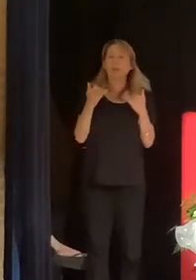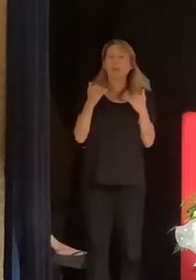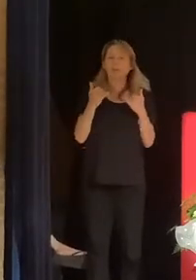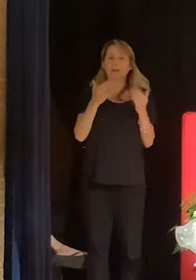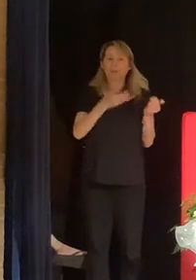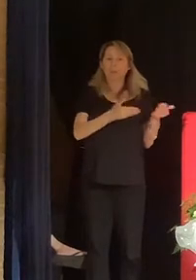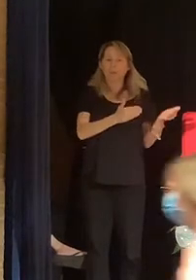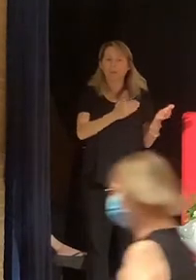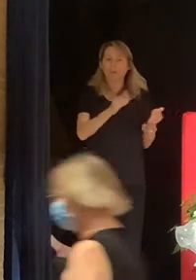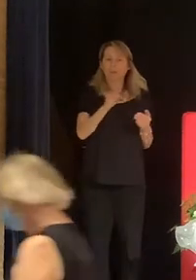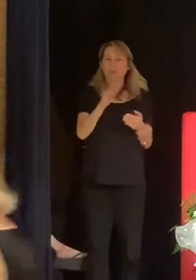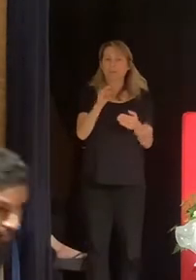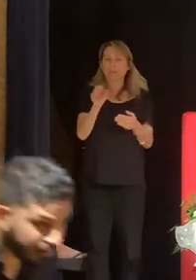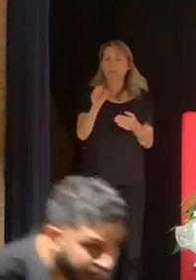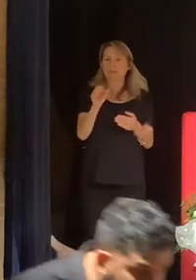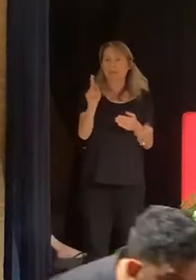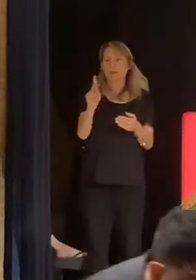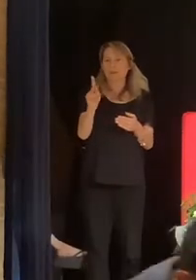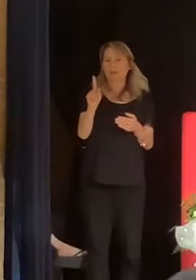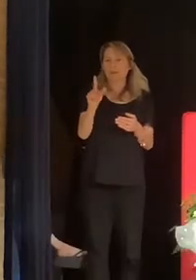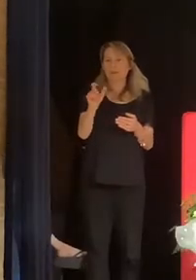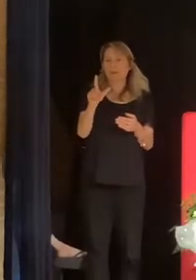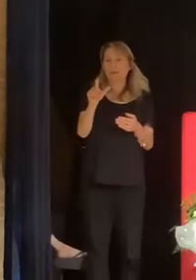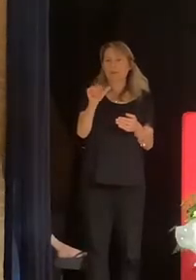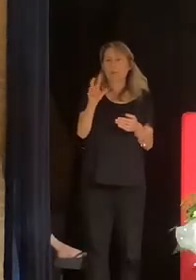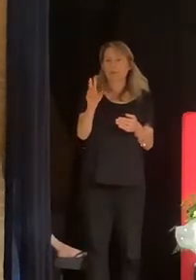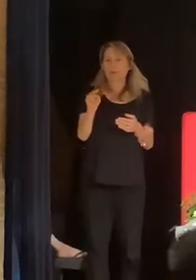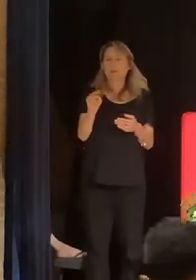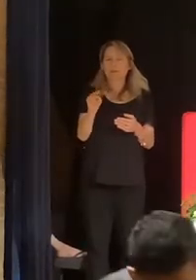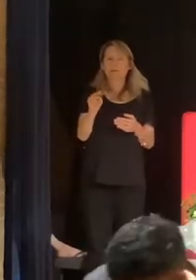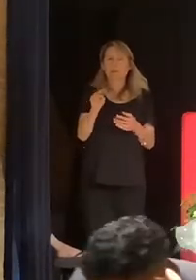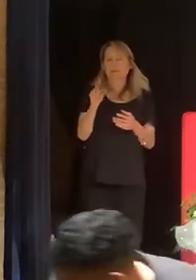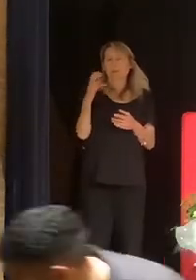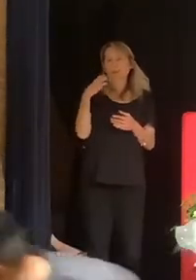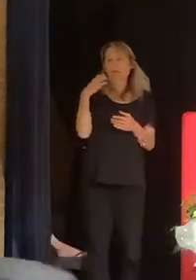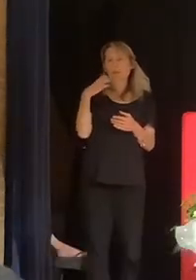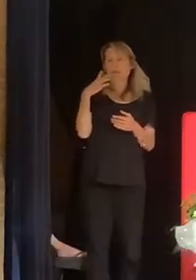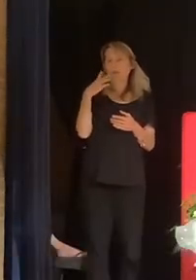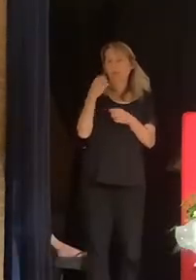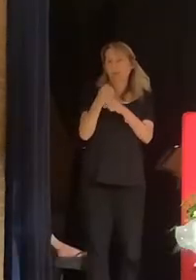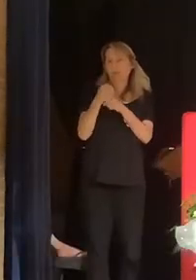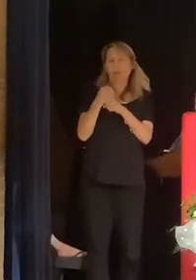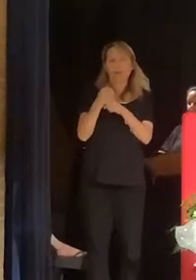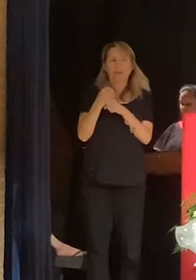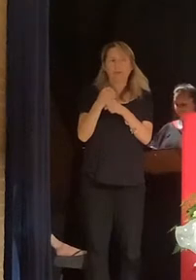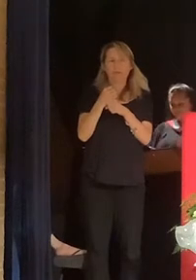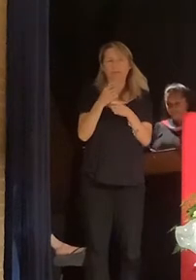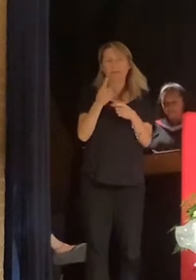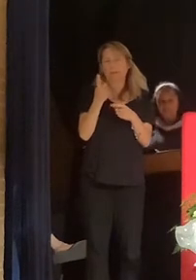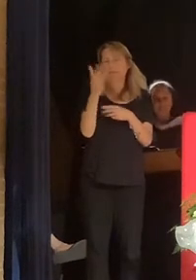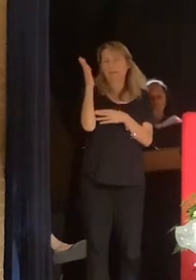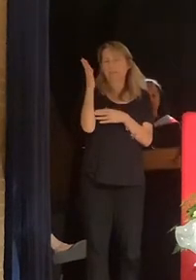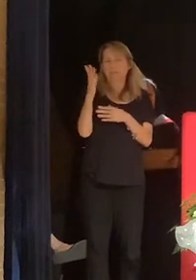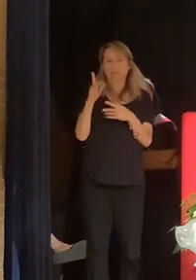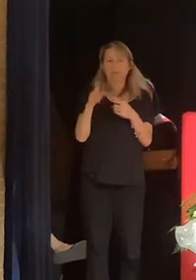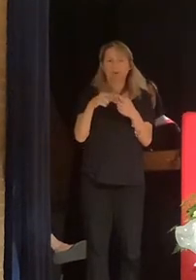Welcome Ms. Kellowan, our challenger coach, to the stage to say a few words and present the awards for Athlete of the Year.